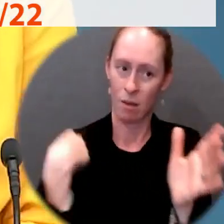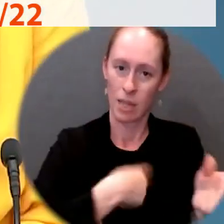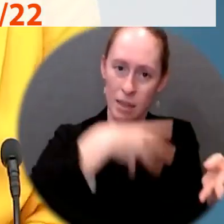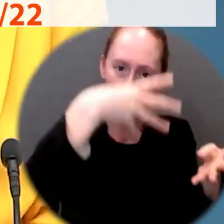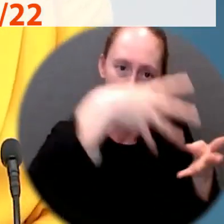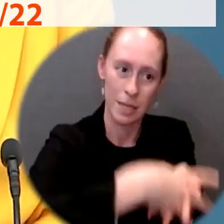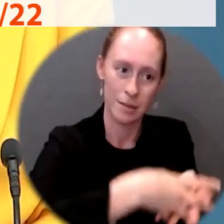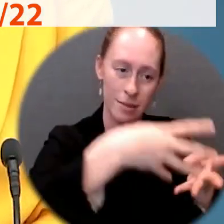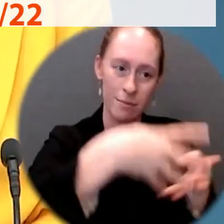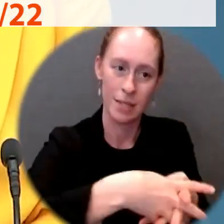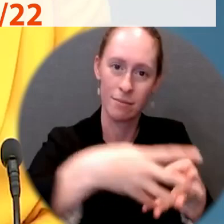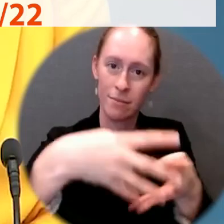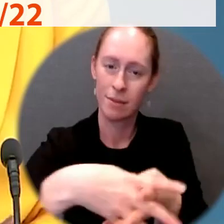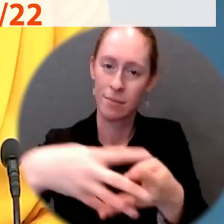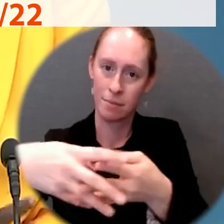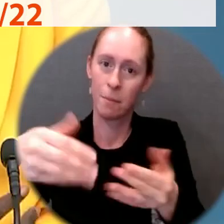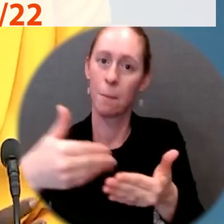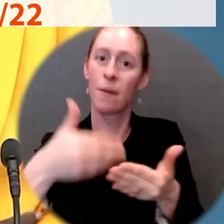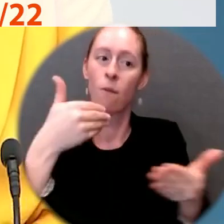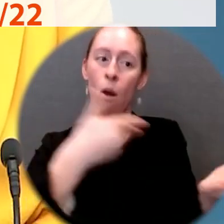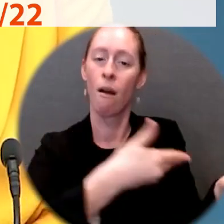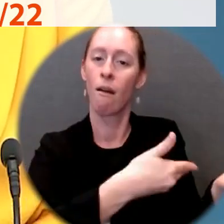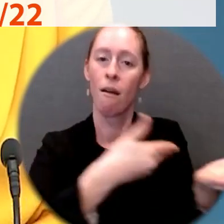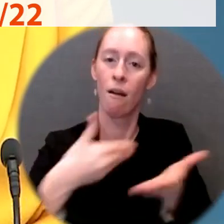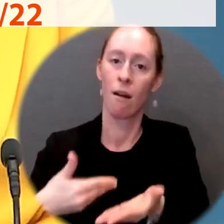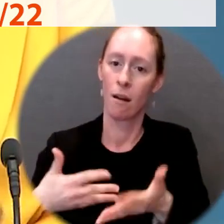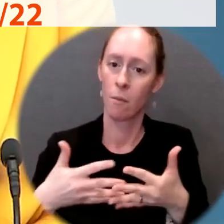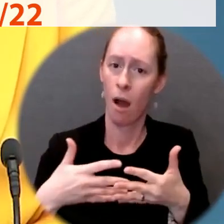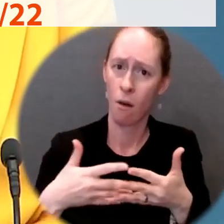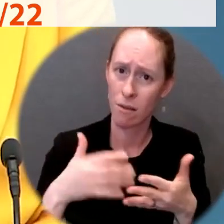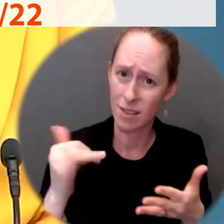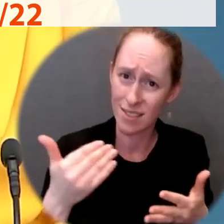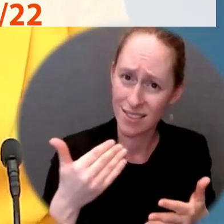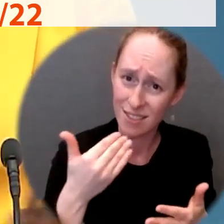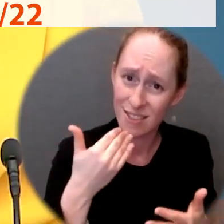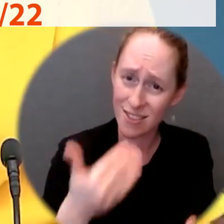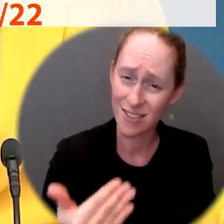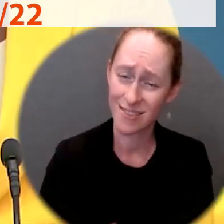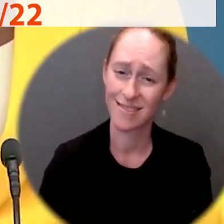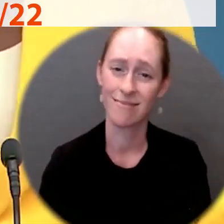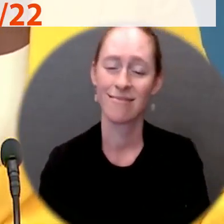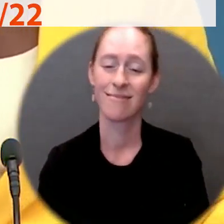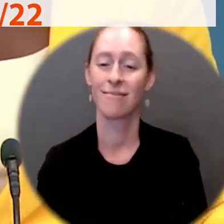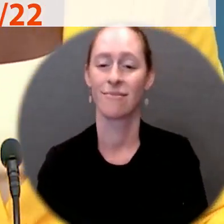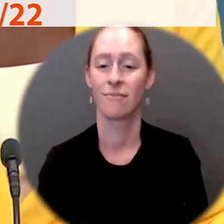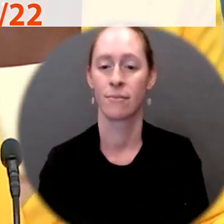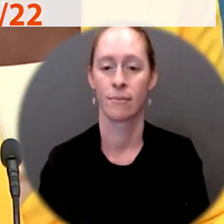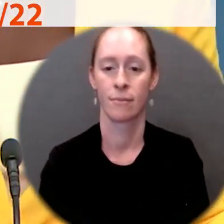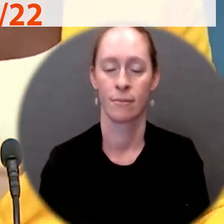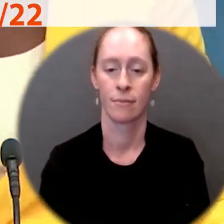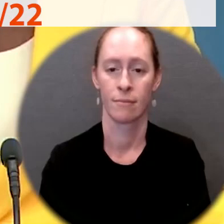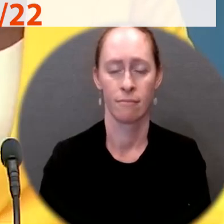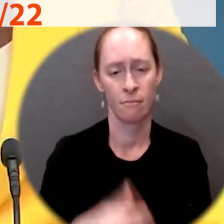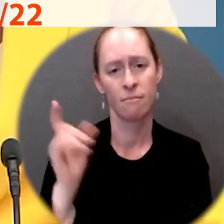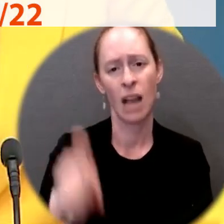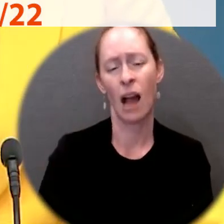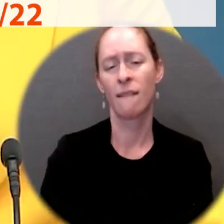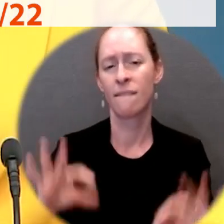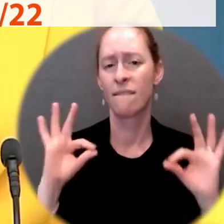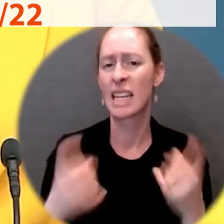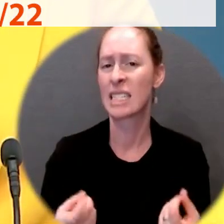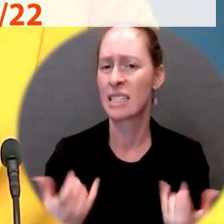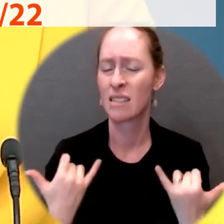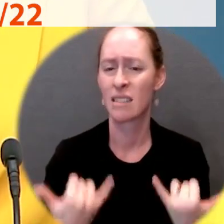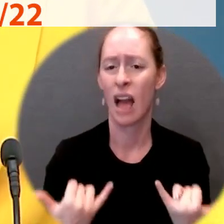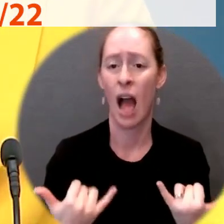Look, as far as the border, we're taking unprecedented action. We had to fix something that